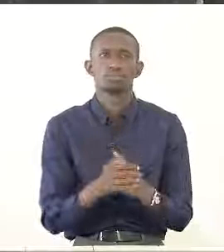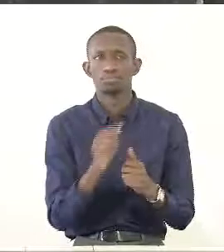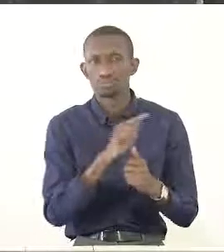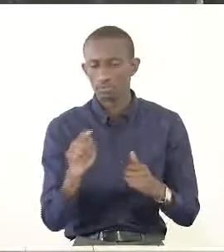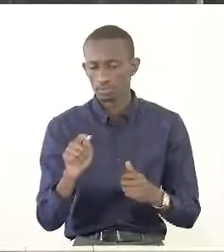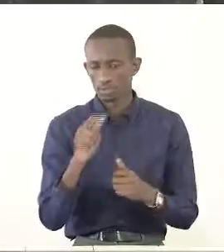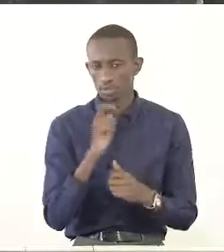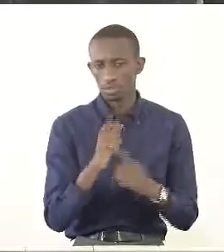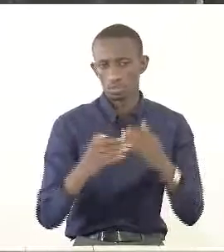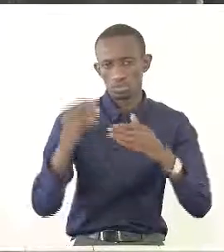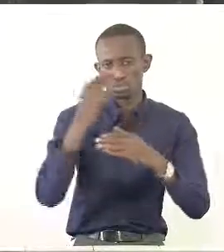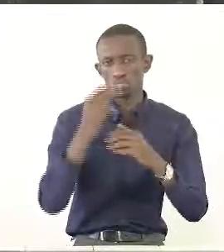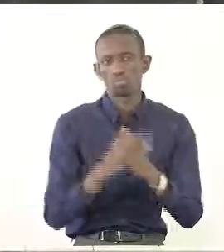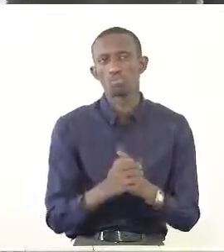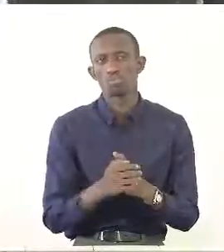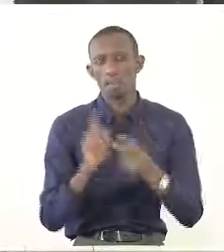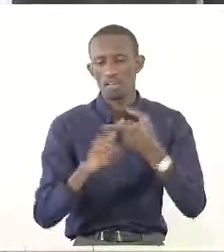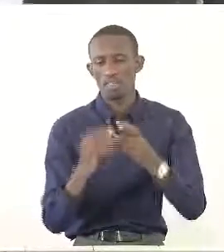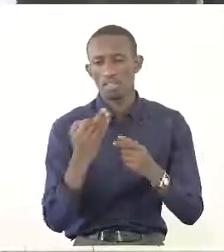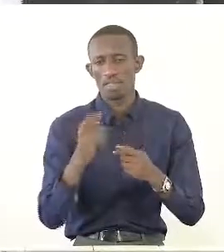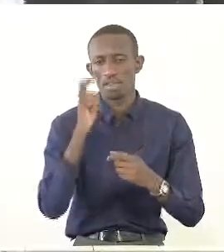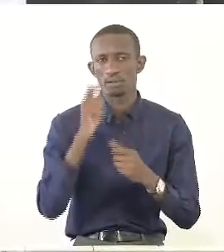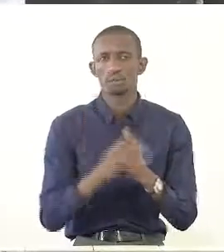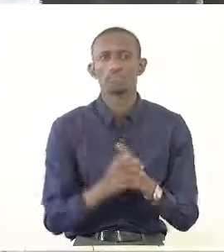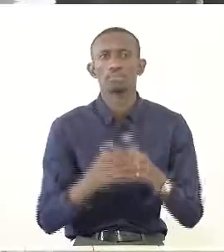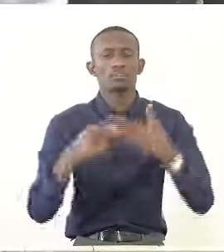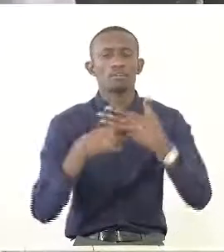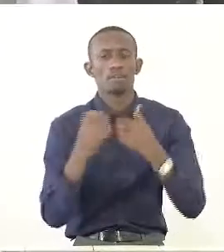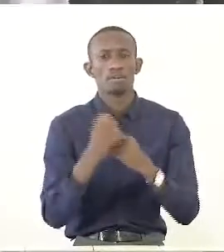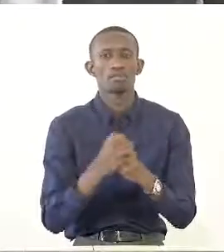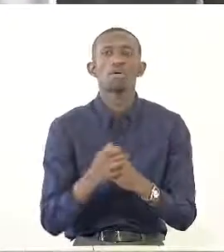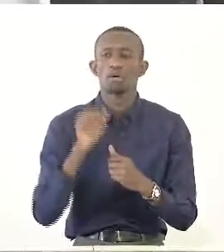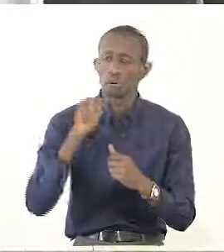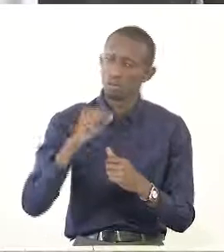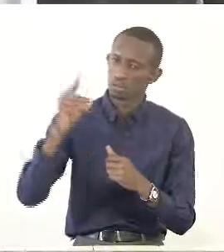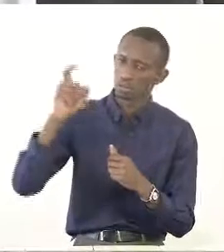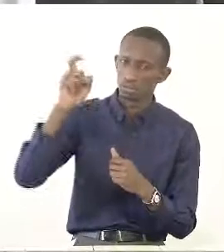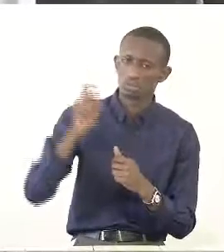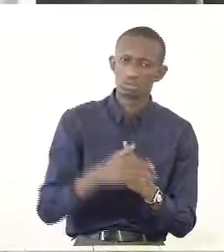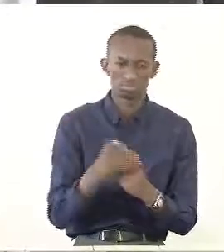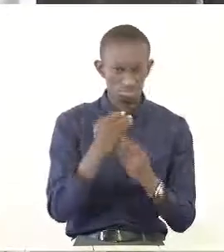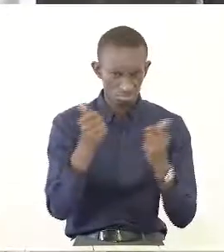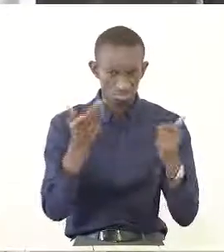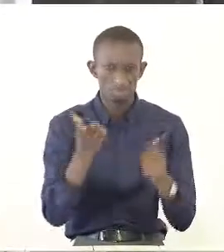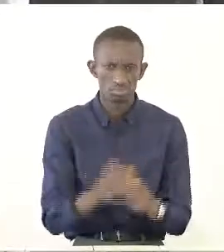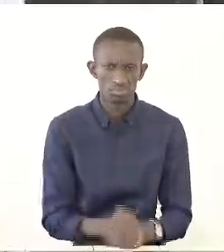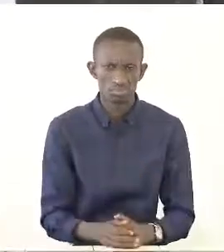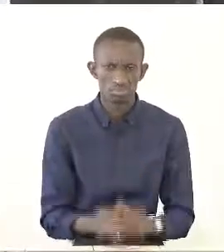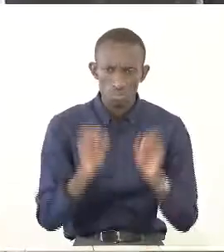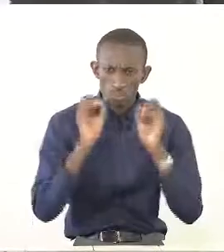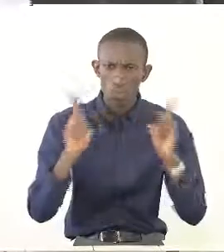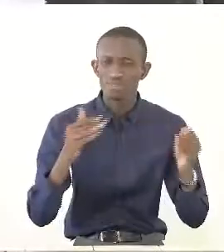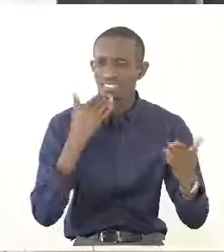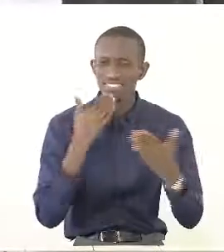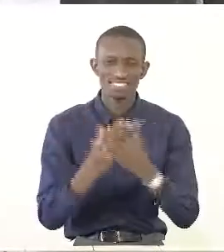3x minus 5. Of course, dx. Is this clear? Okay, thank